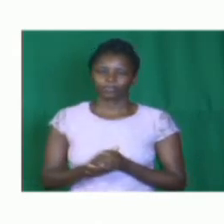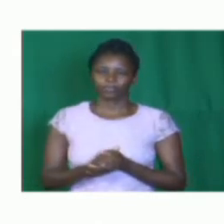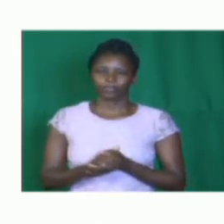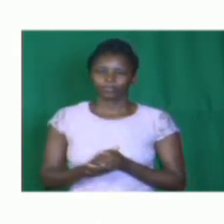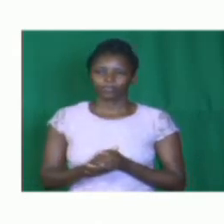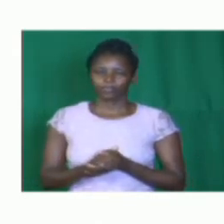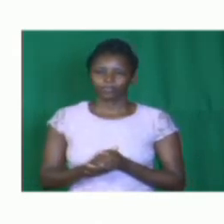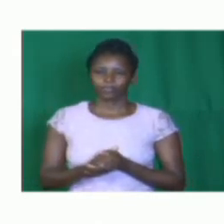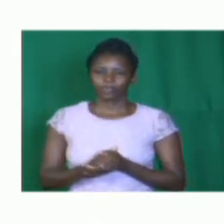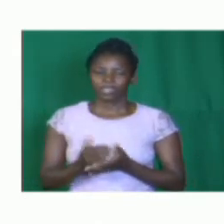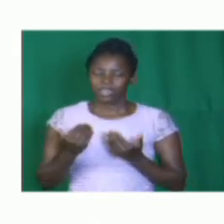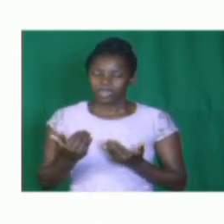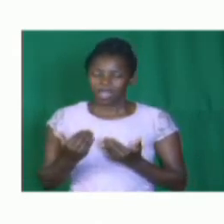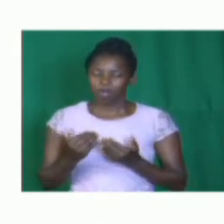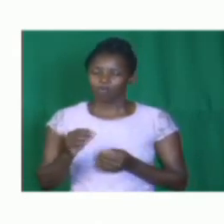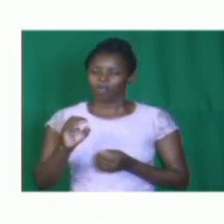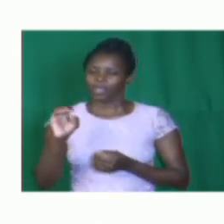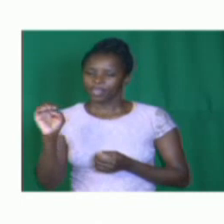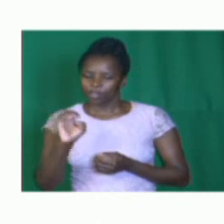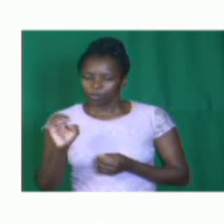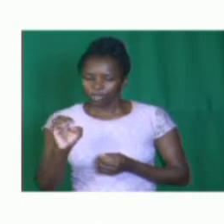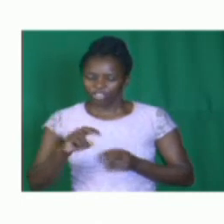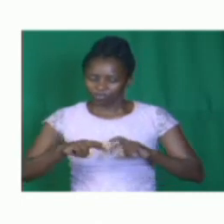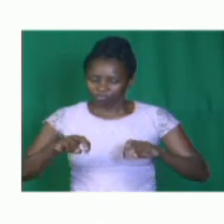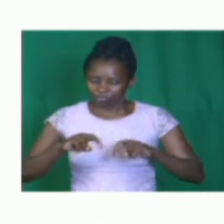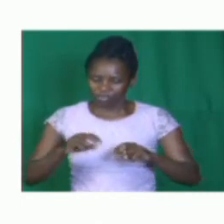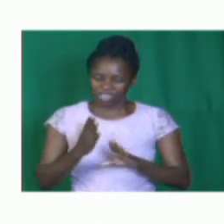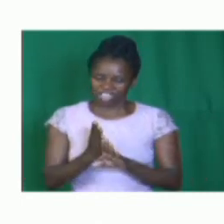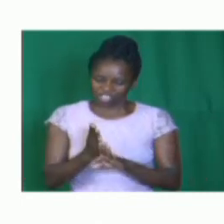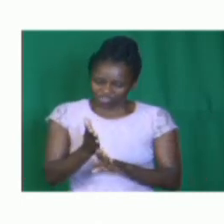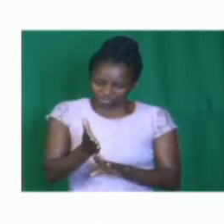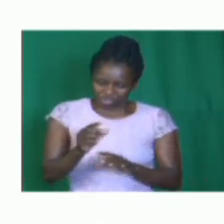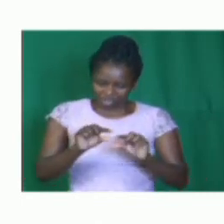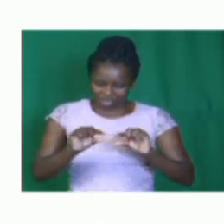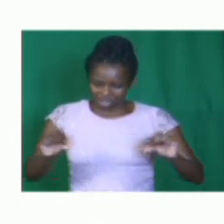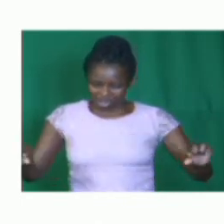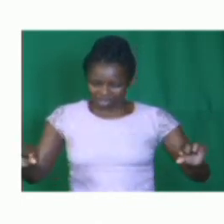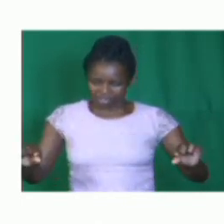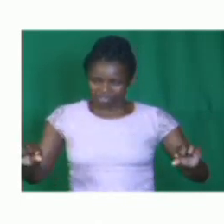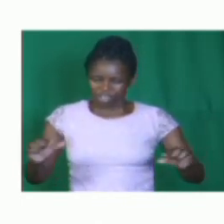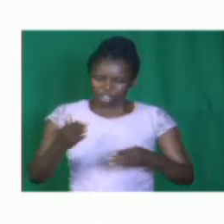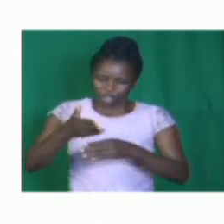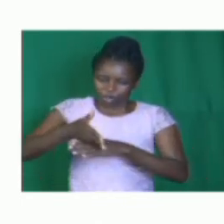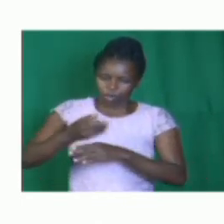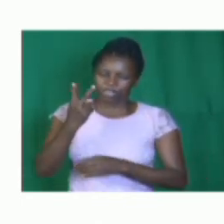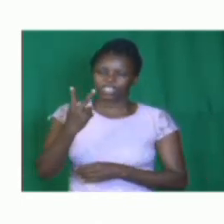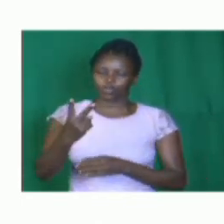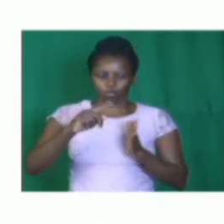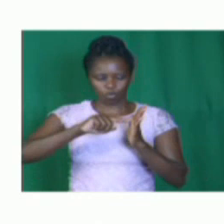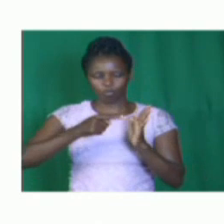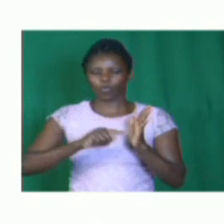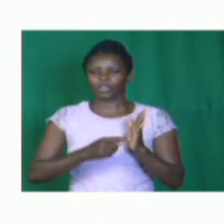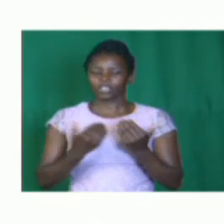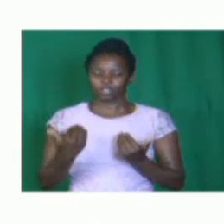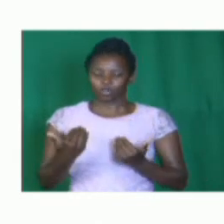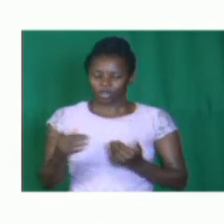find the equation of this straight line which goes through these 2 points. And so substituting, let us look.